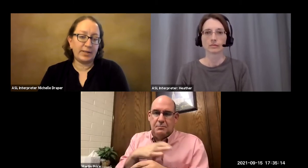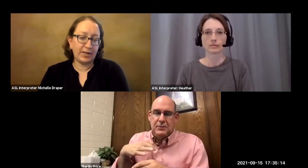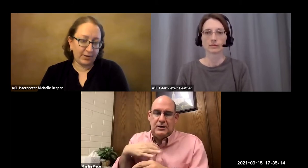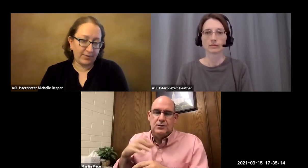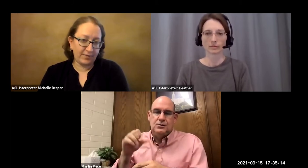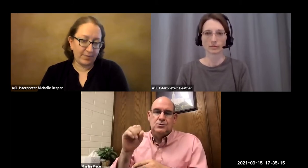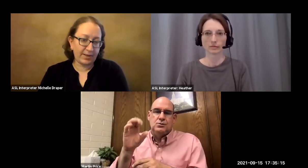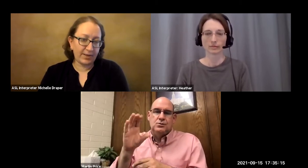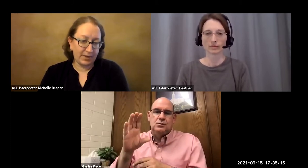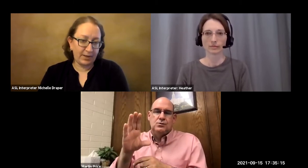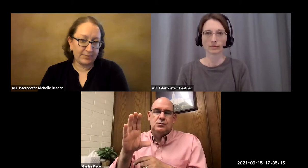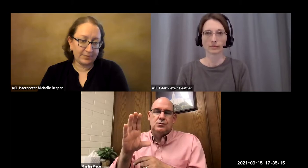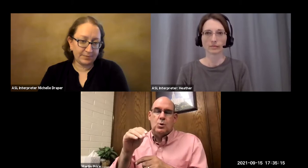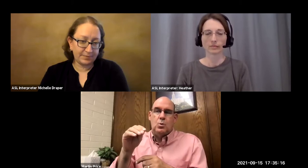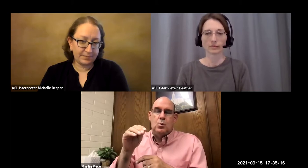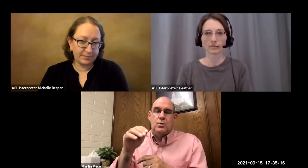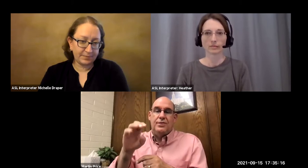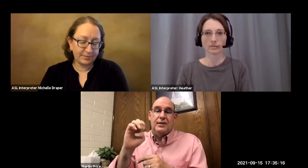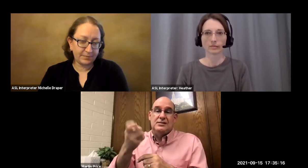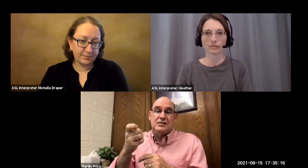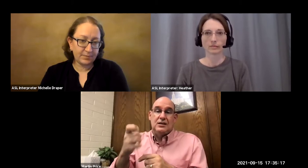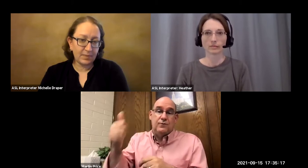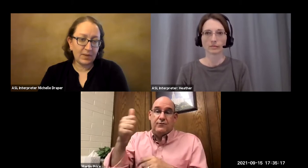we want to hear from that committee.